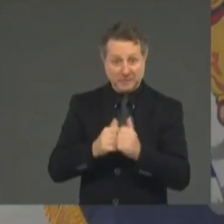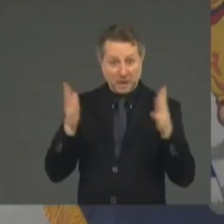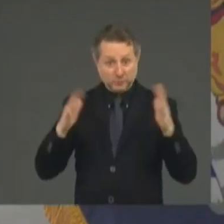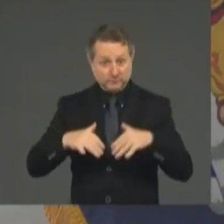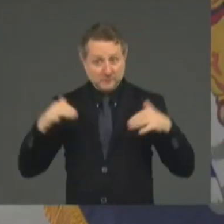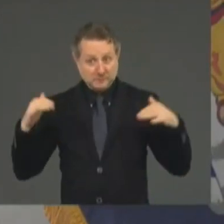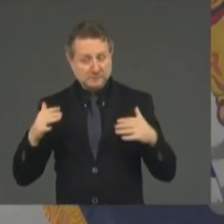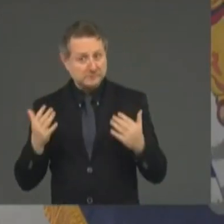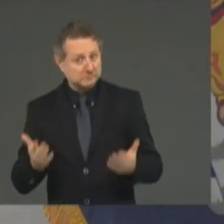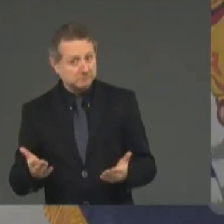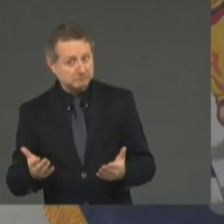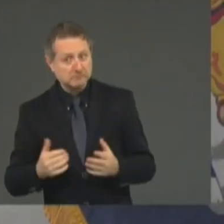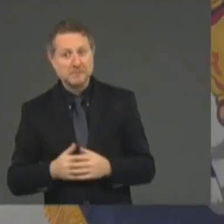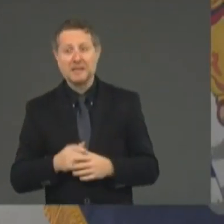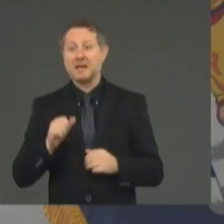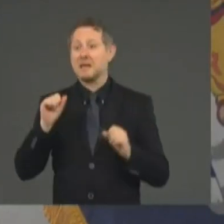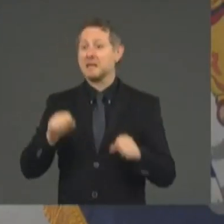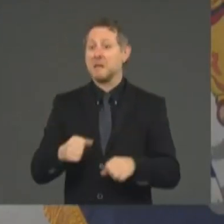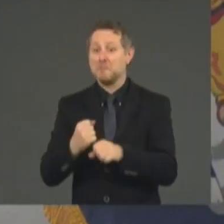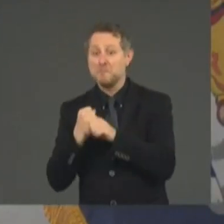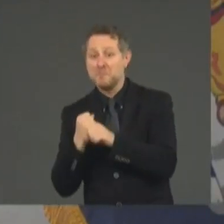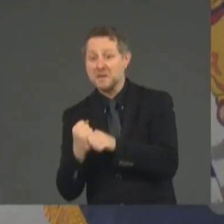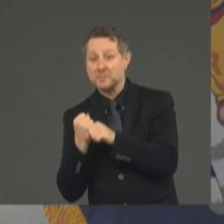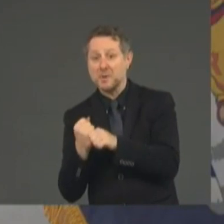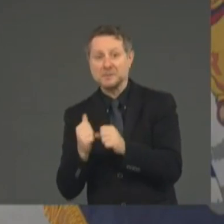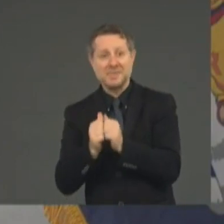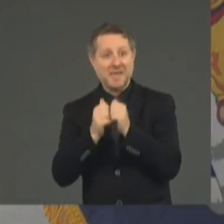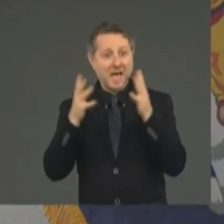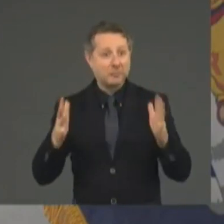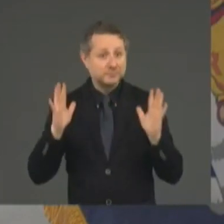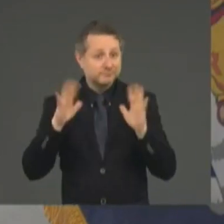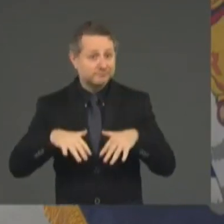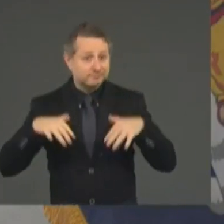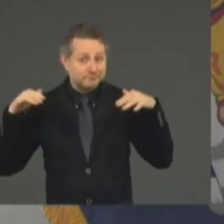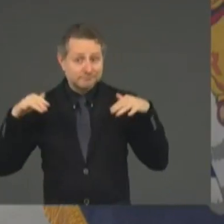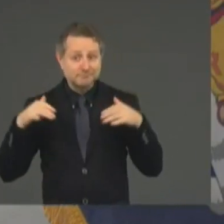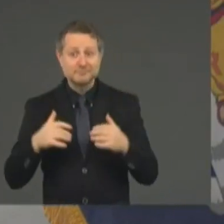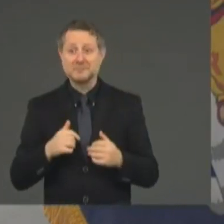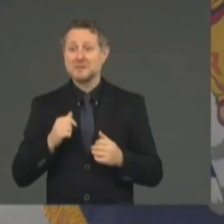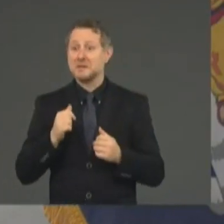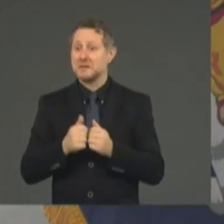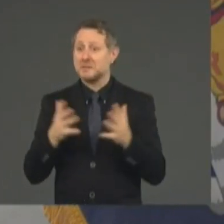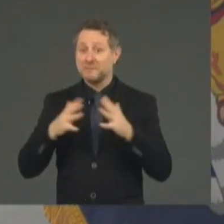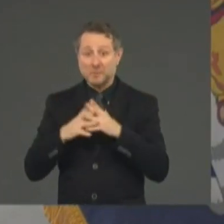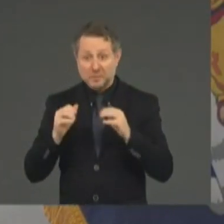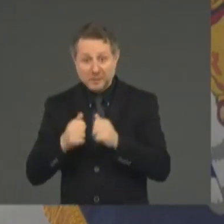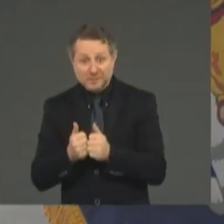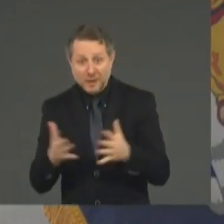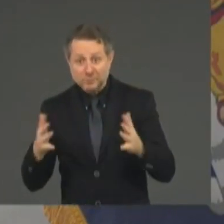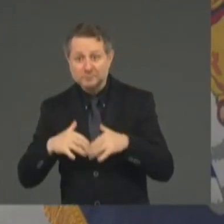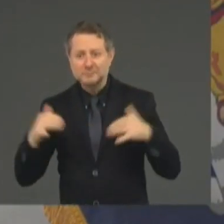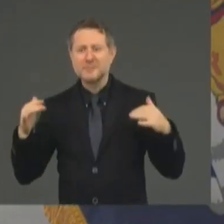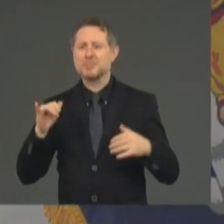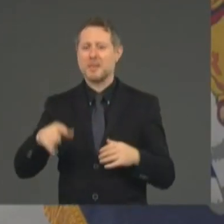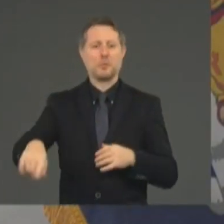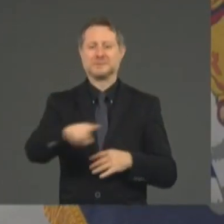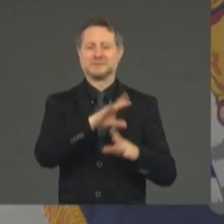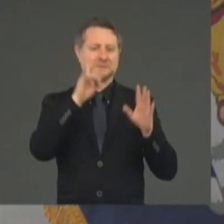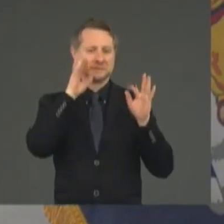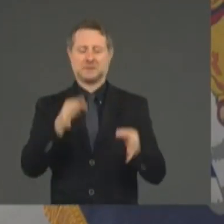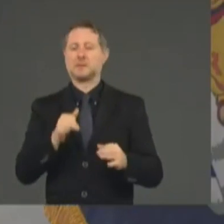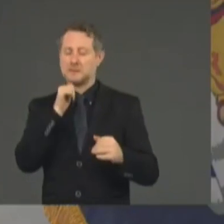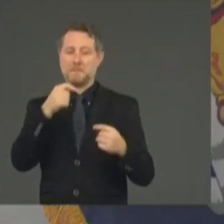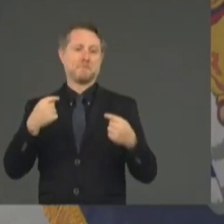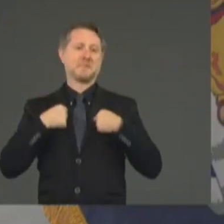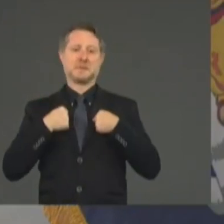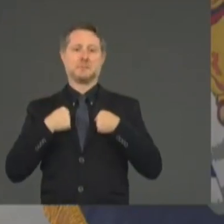do baseball without fans? Can you do football without fans? They have to make that decision. But any